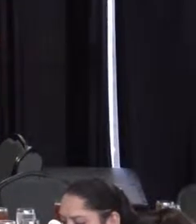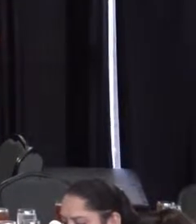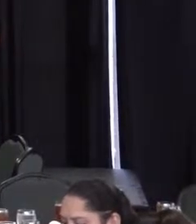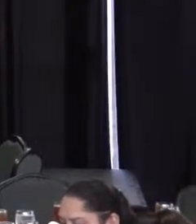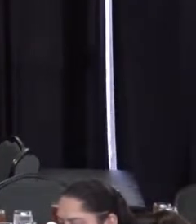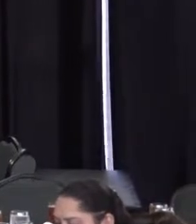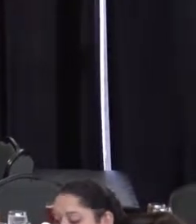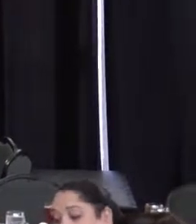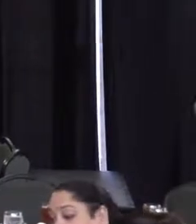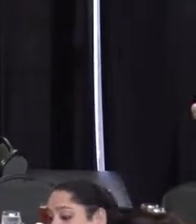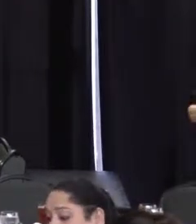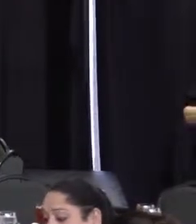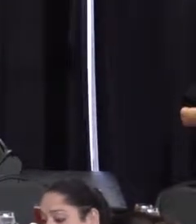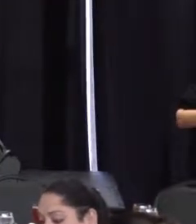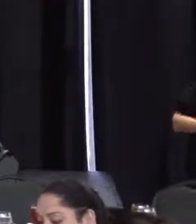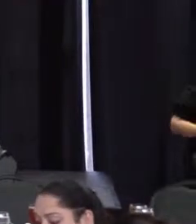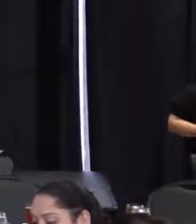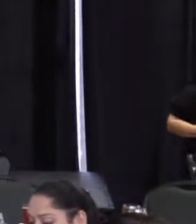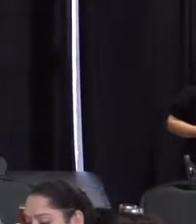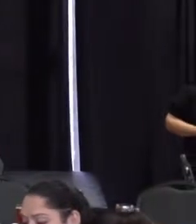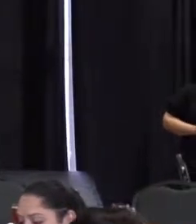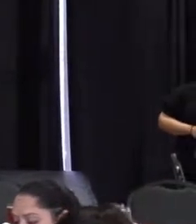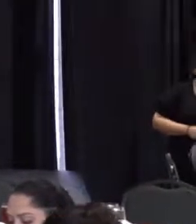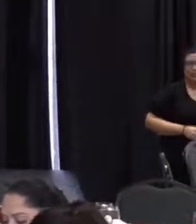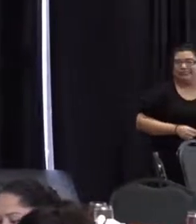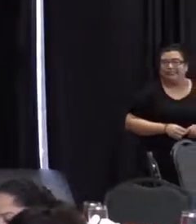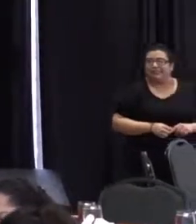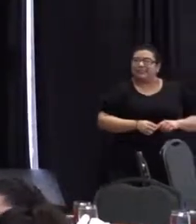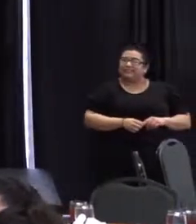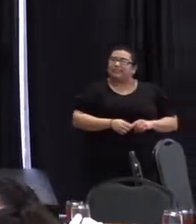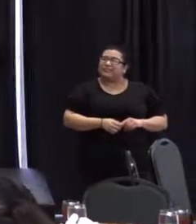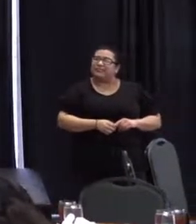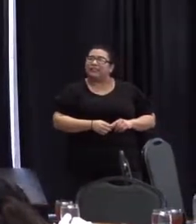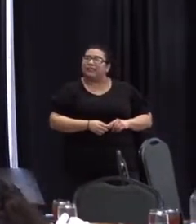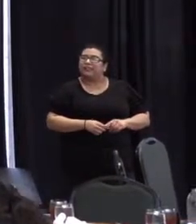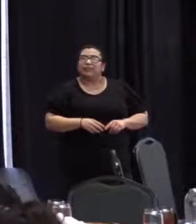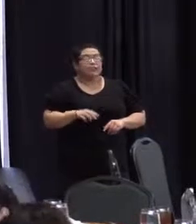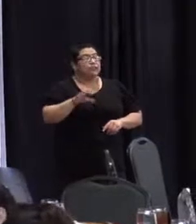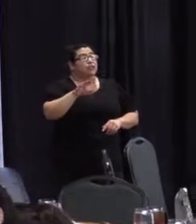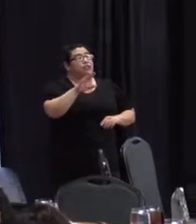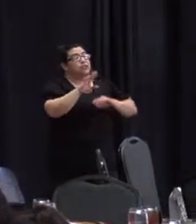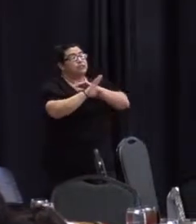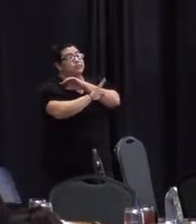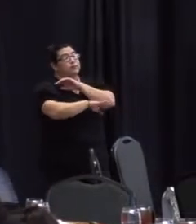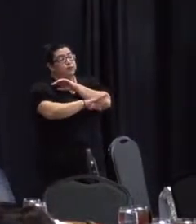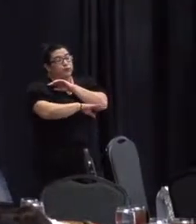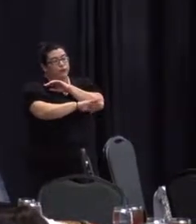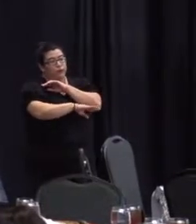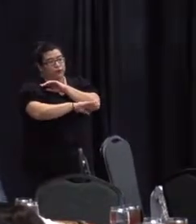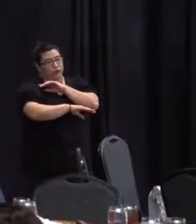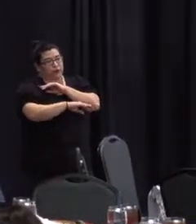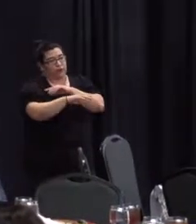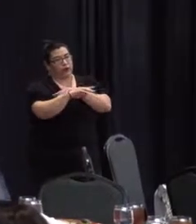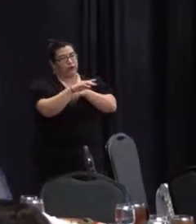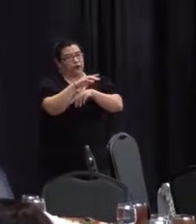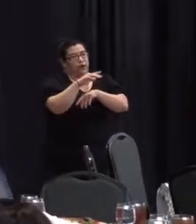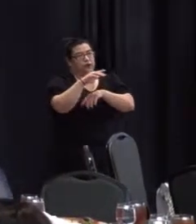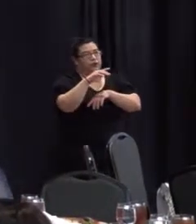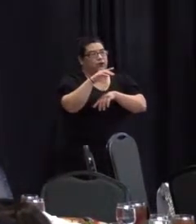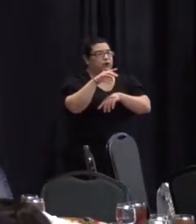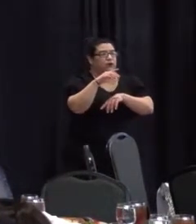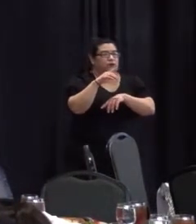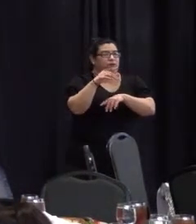some people. Uh-oh. In September, I was